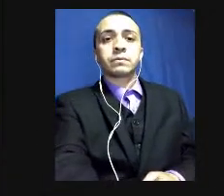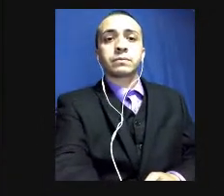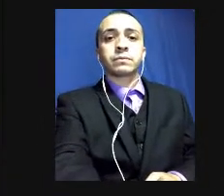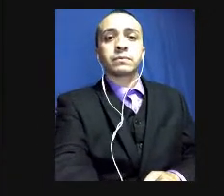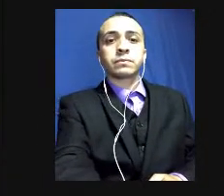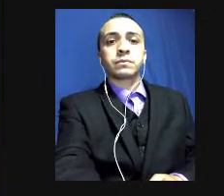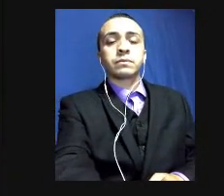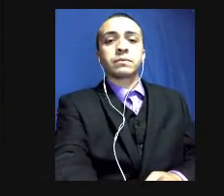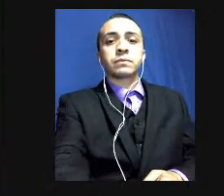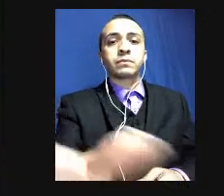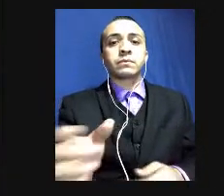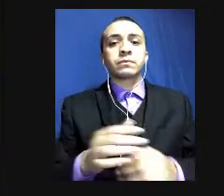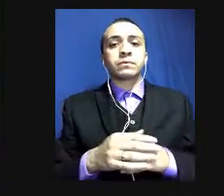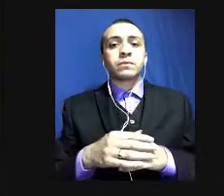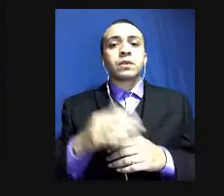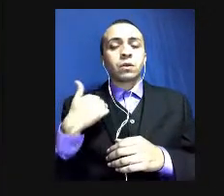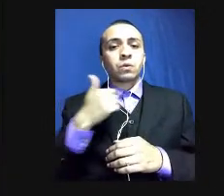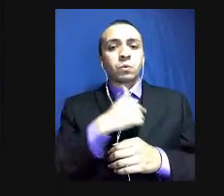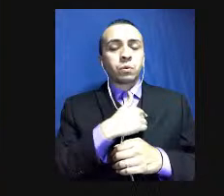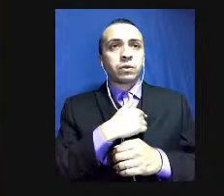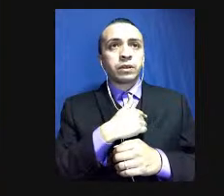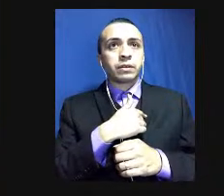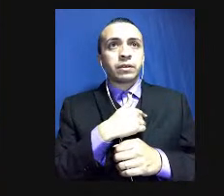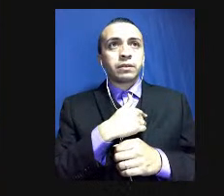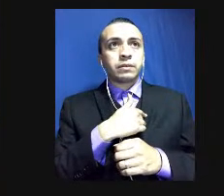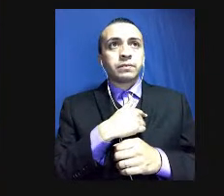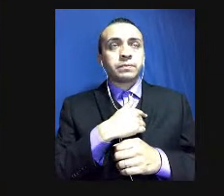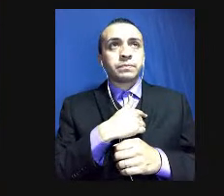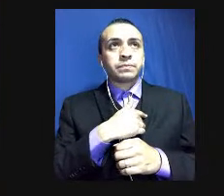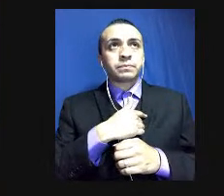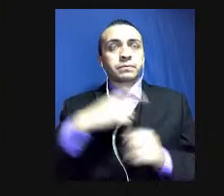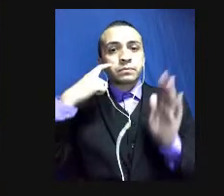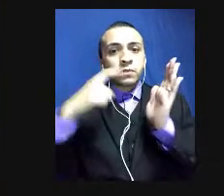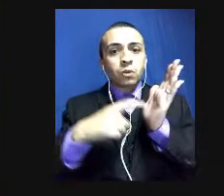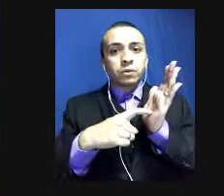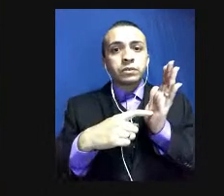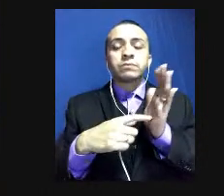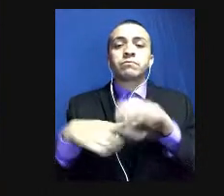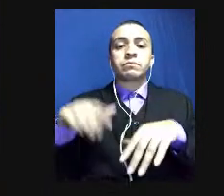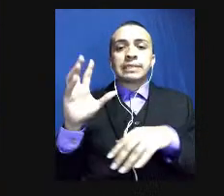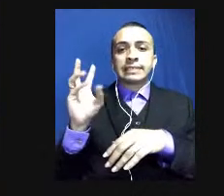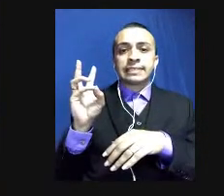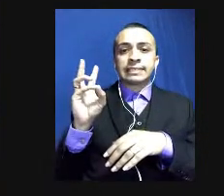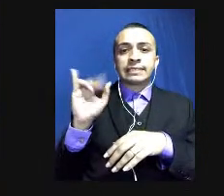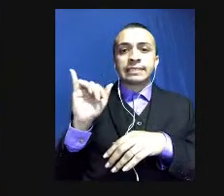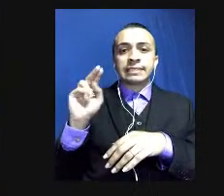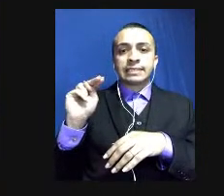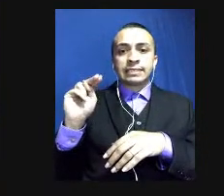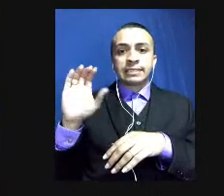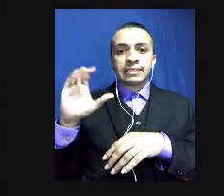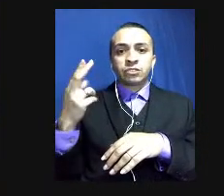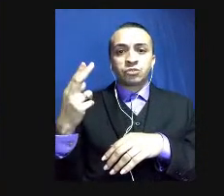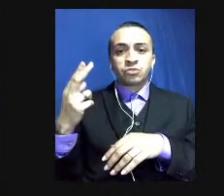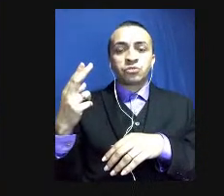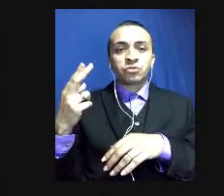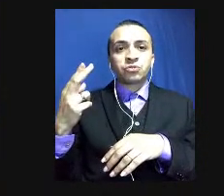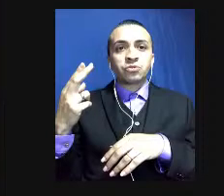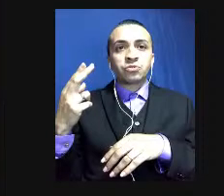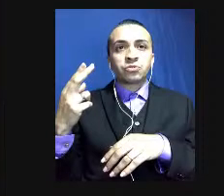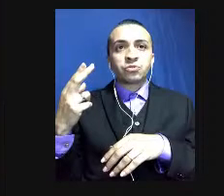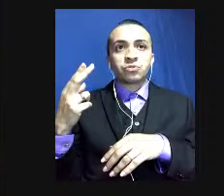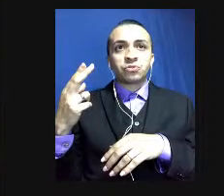is running about 2% all the way up to your 6 to 8 inch diameter fuels, which are your 1,000-hour fuels, which are at